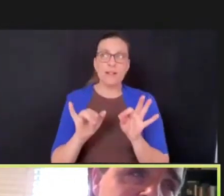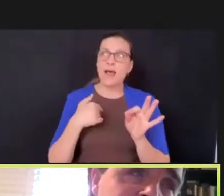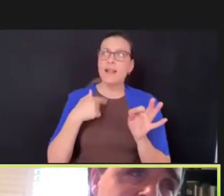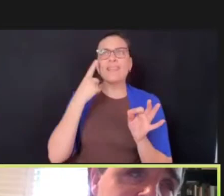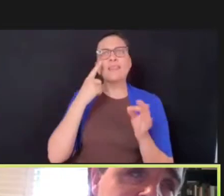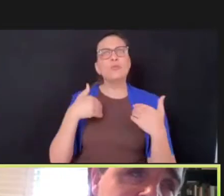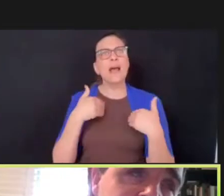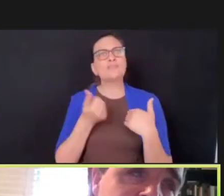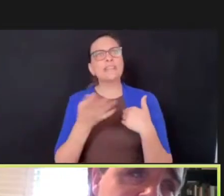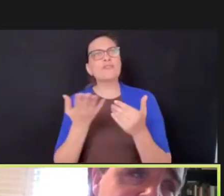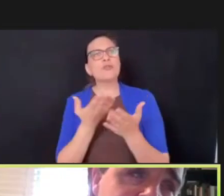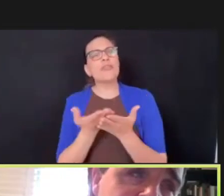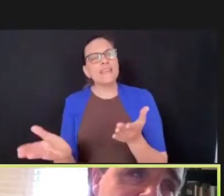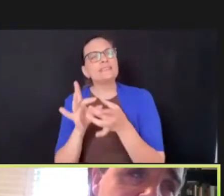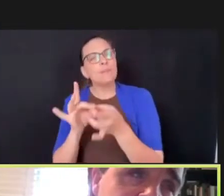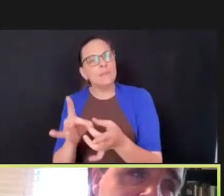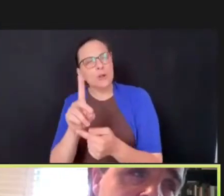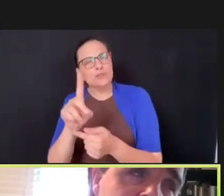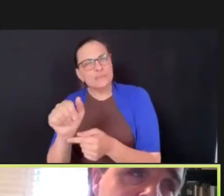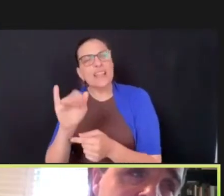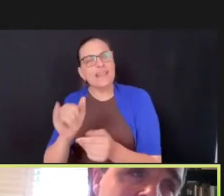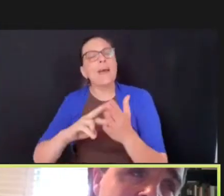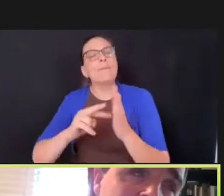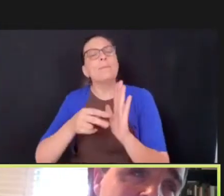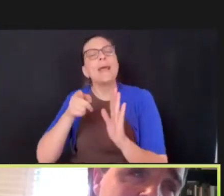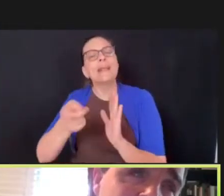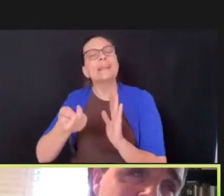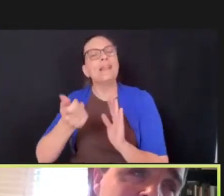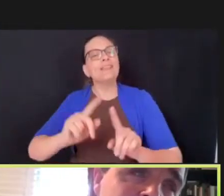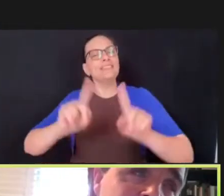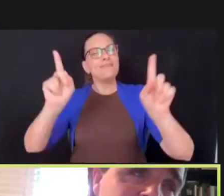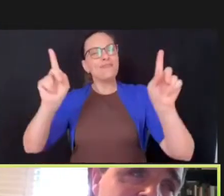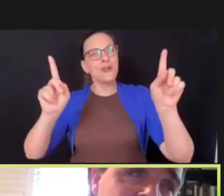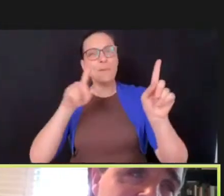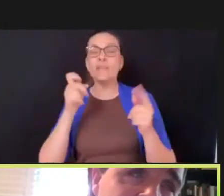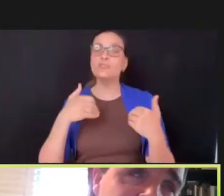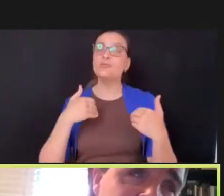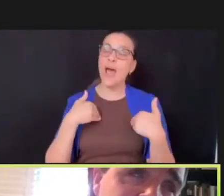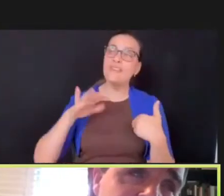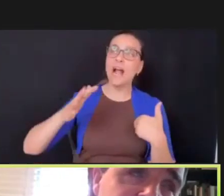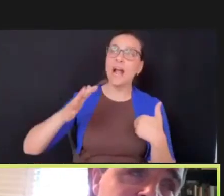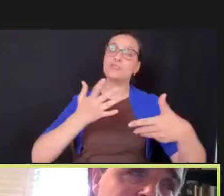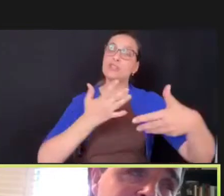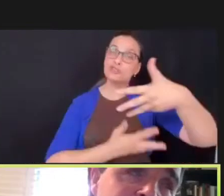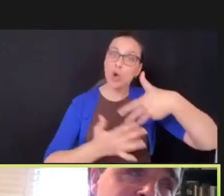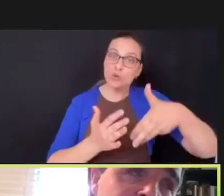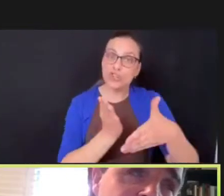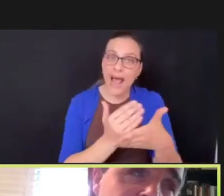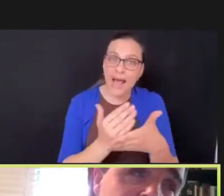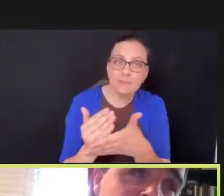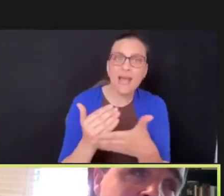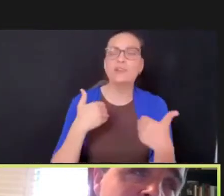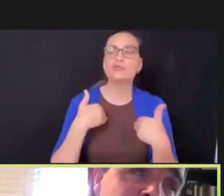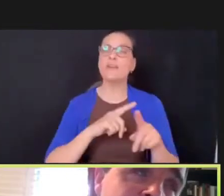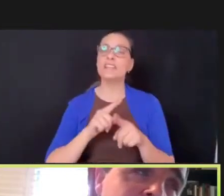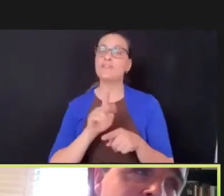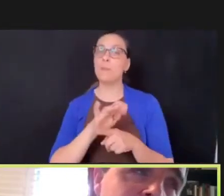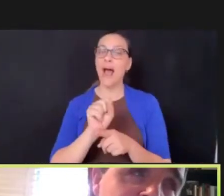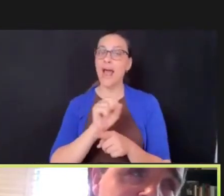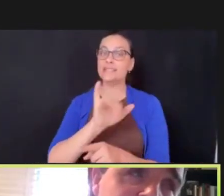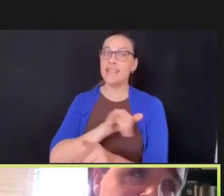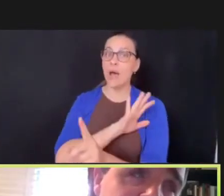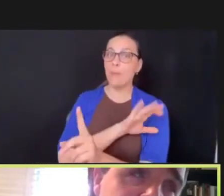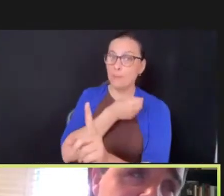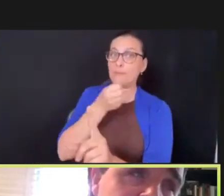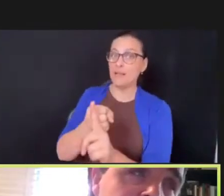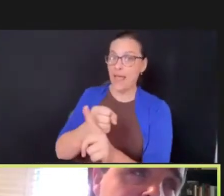bit different, because you have the kind of social aspects and the different biases that play a role. But then again, you